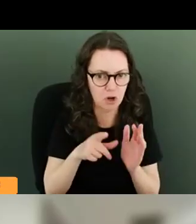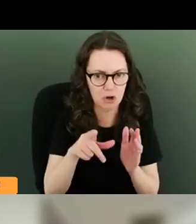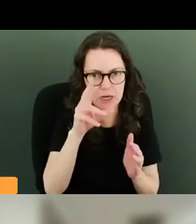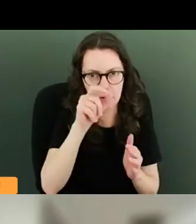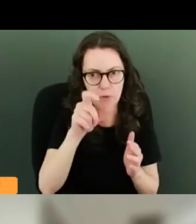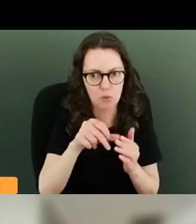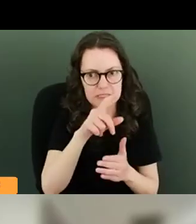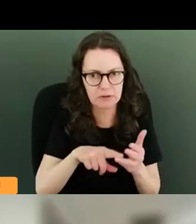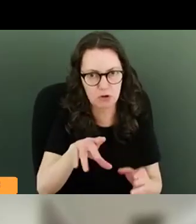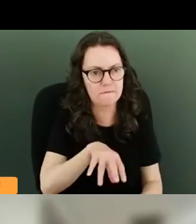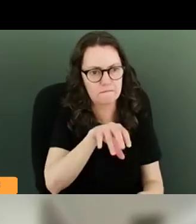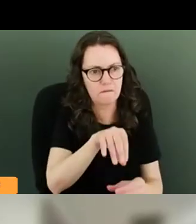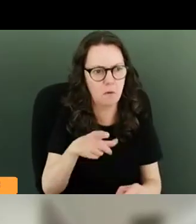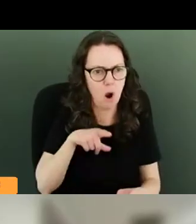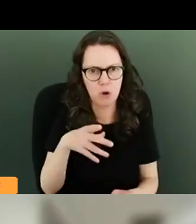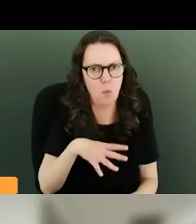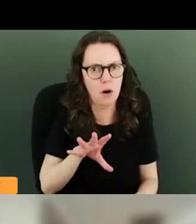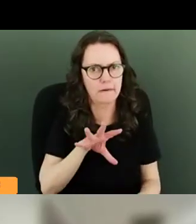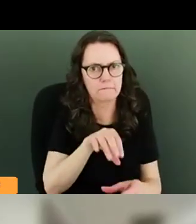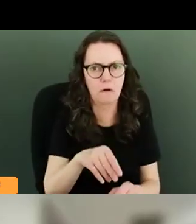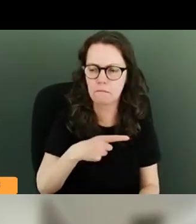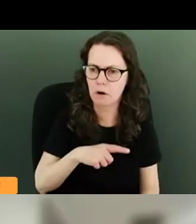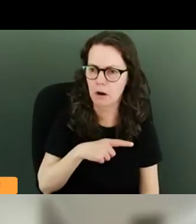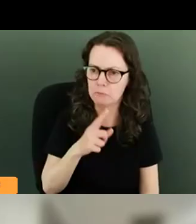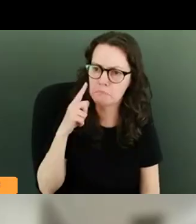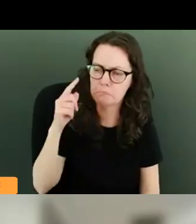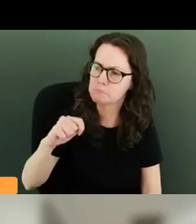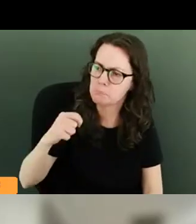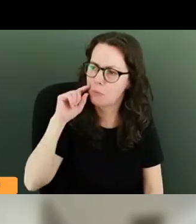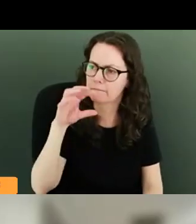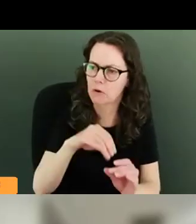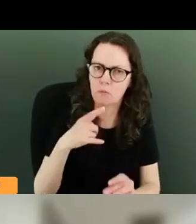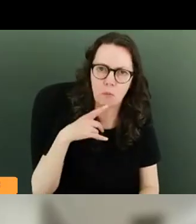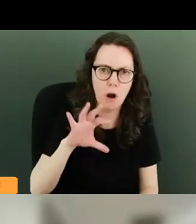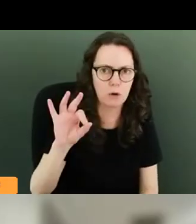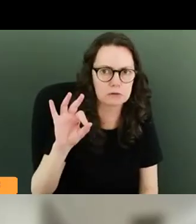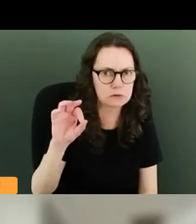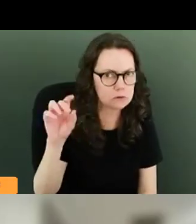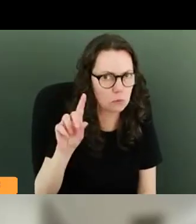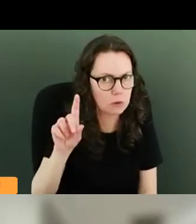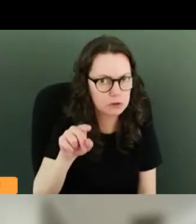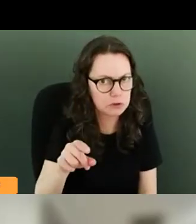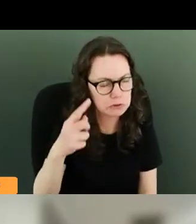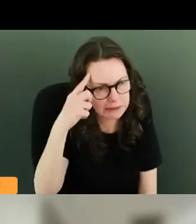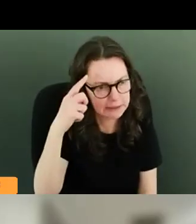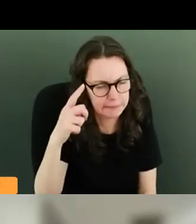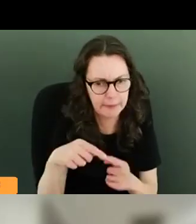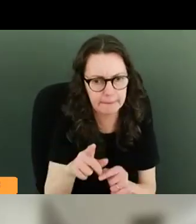process. What motivated you to get involved in the co-design process, and what has this experience been like for